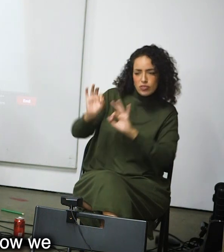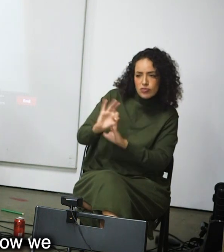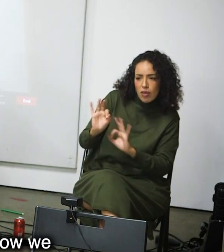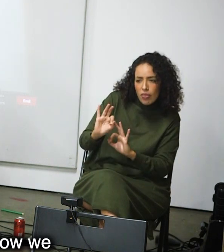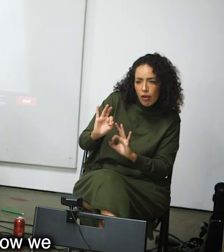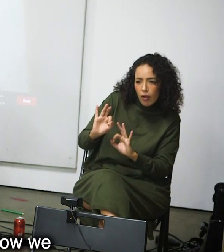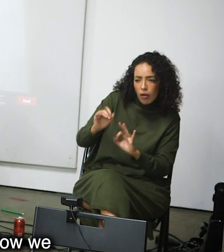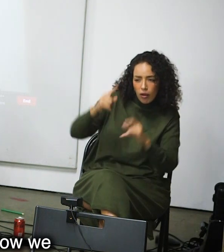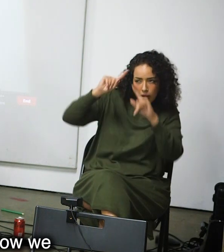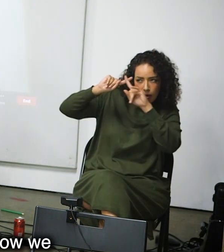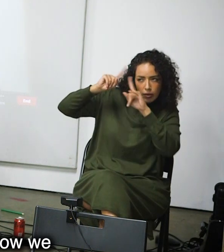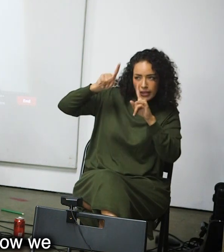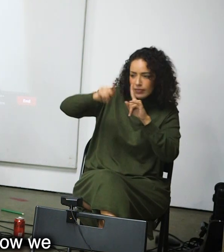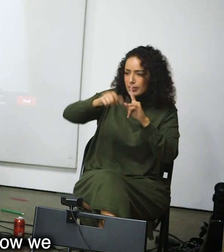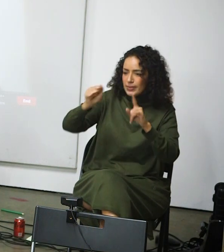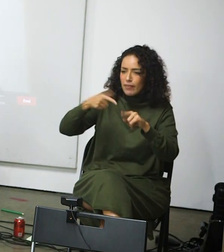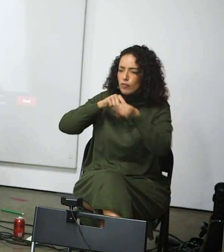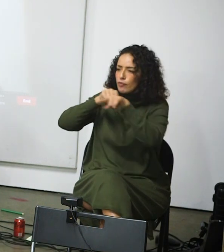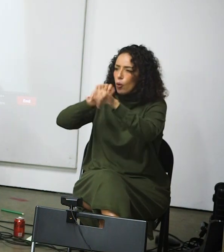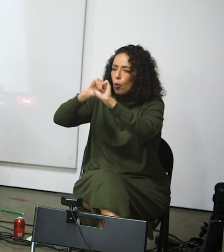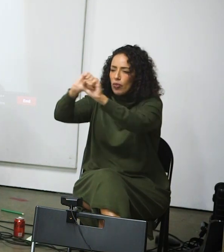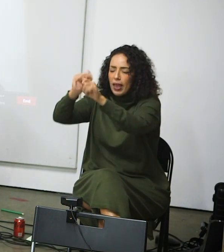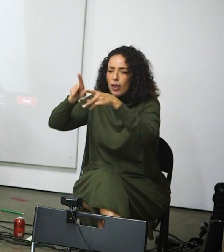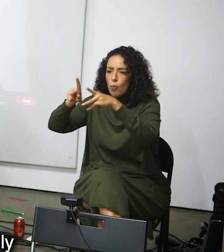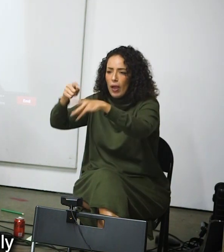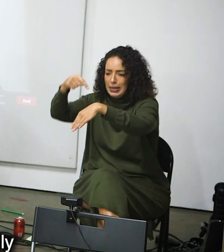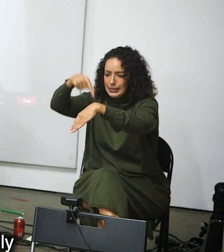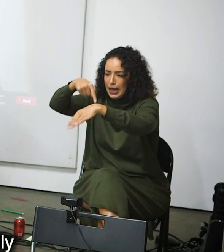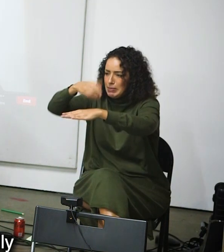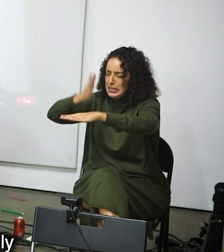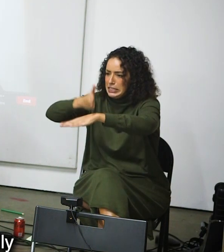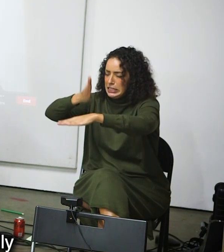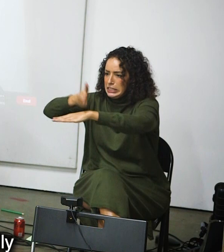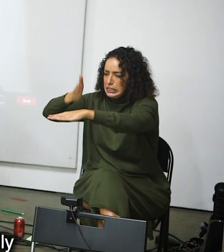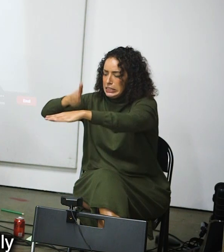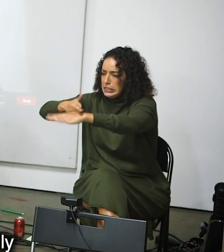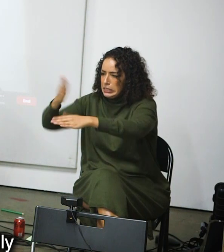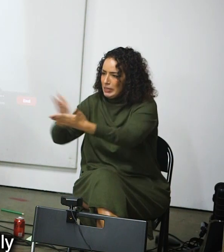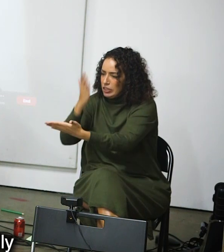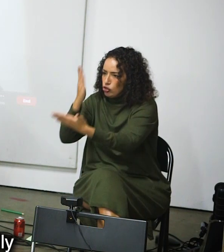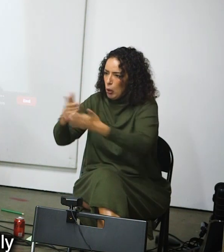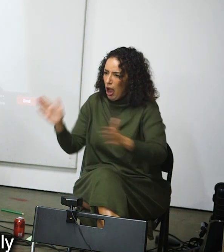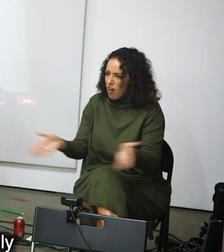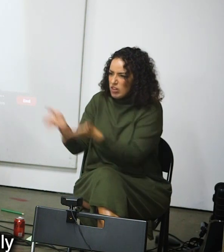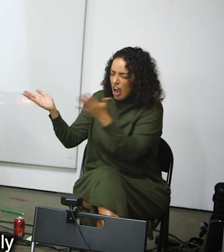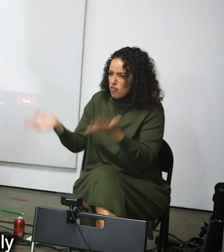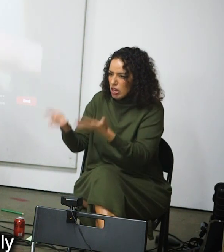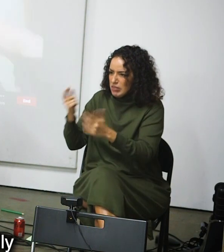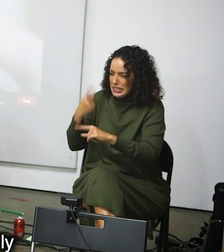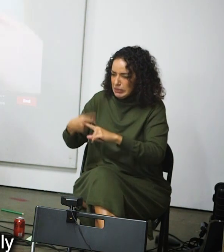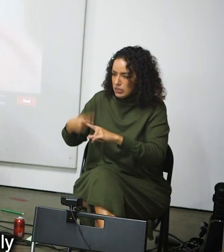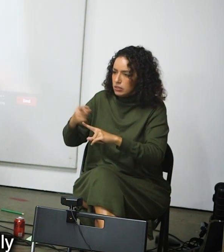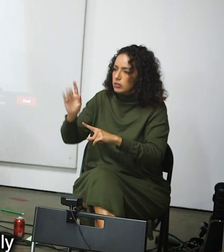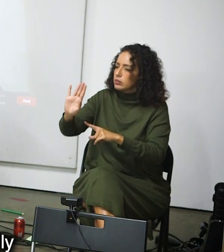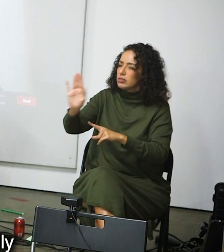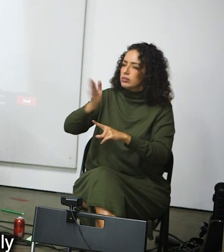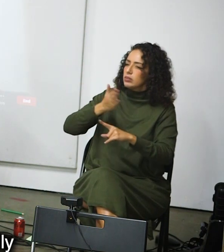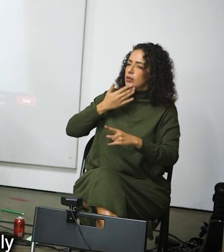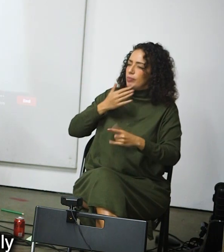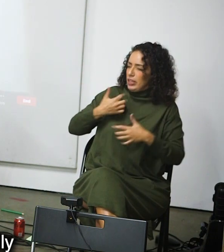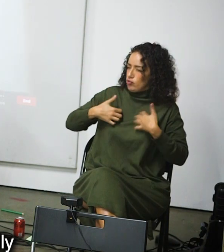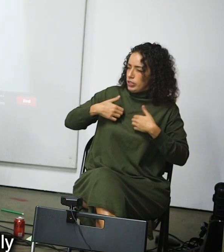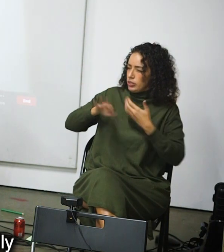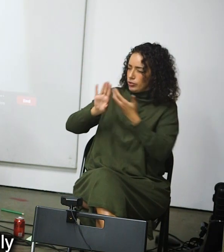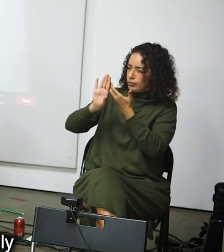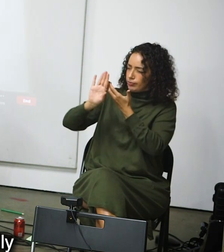can build something that doesn't. So, I think it's actually really important, Kaya, that we